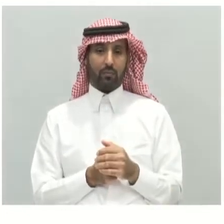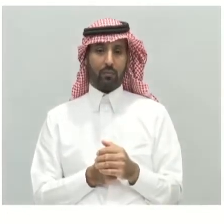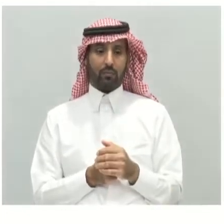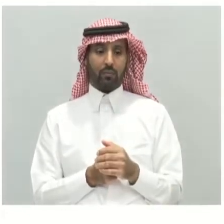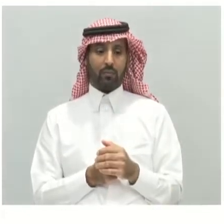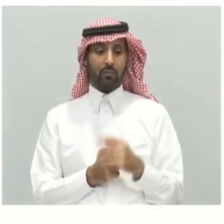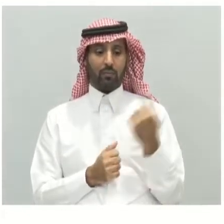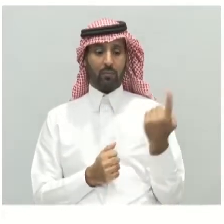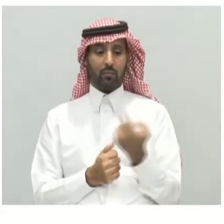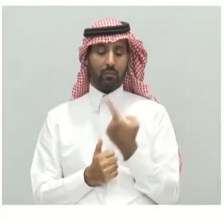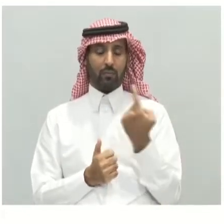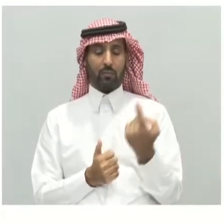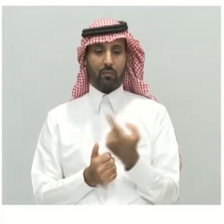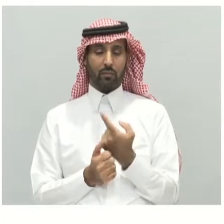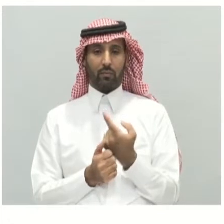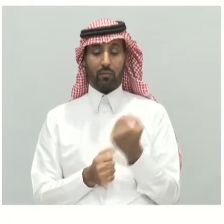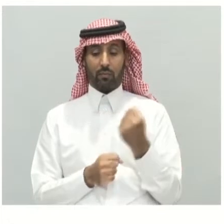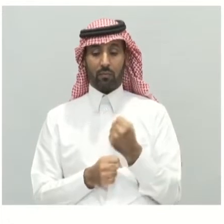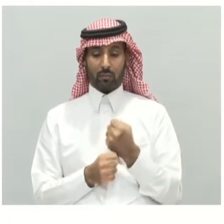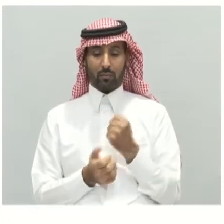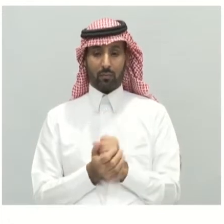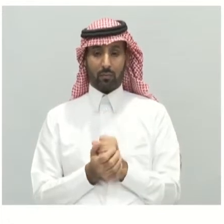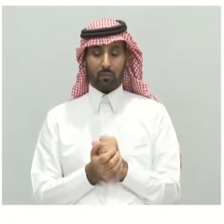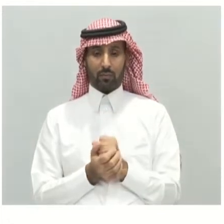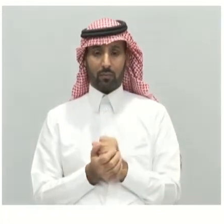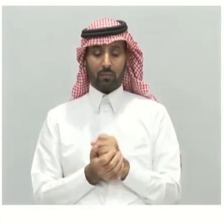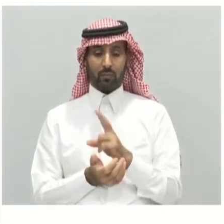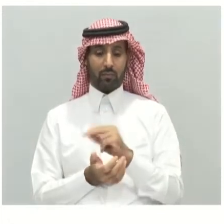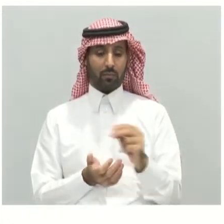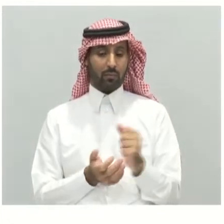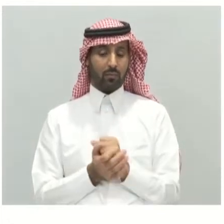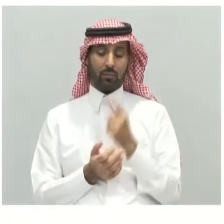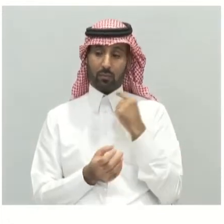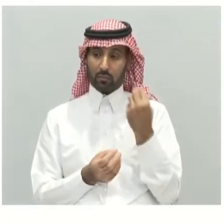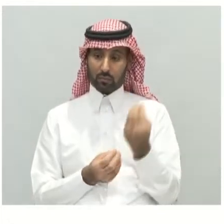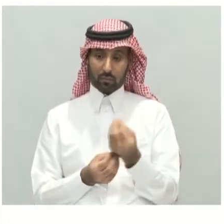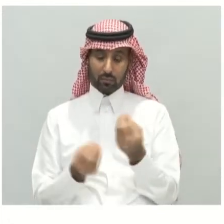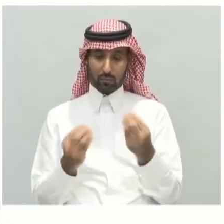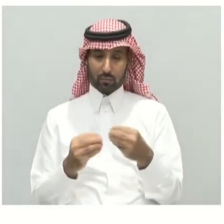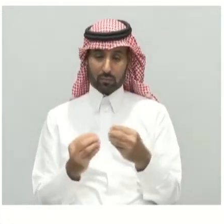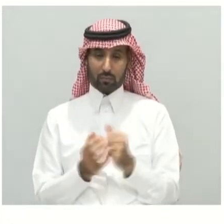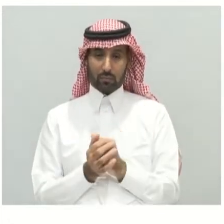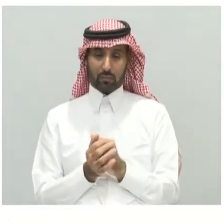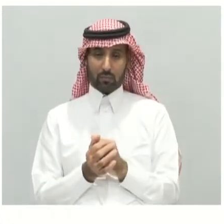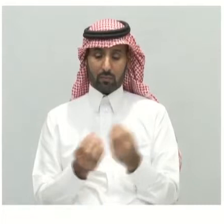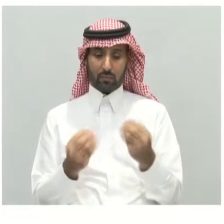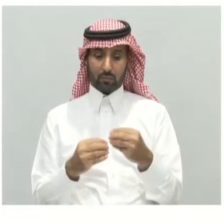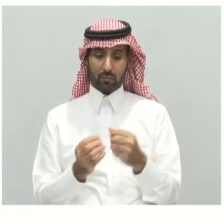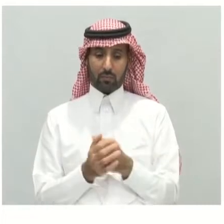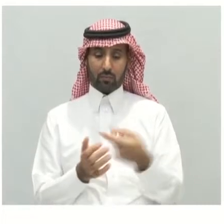where is the verb to be? Because here we have plural, we add